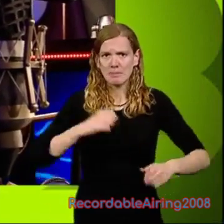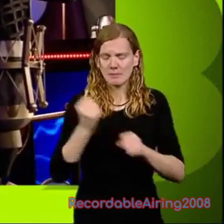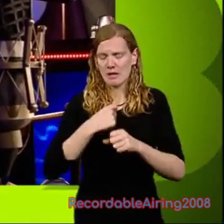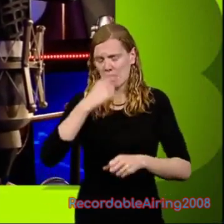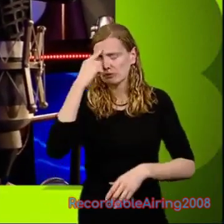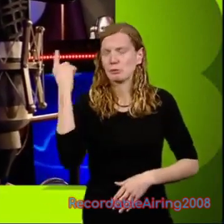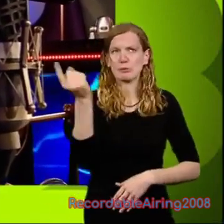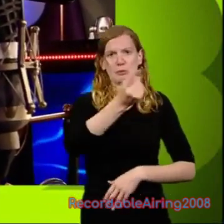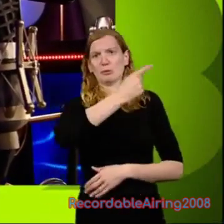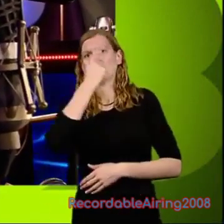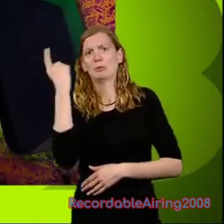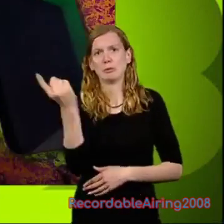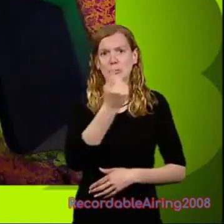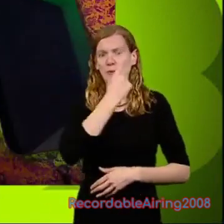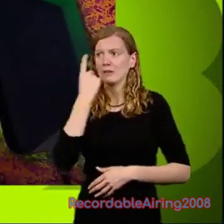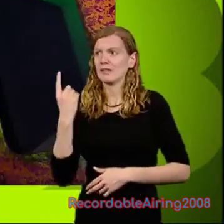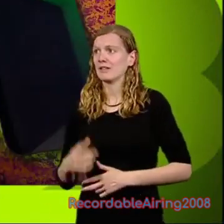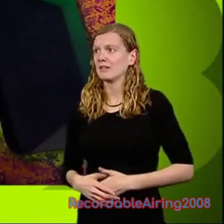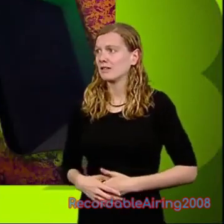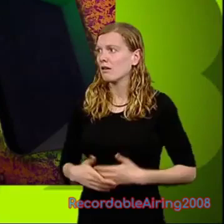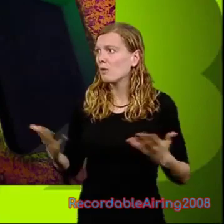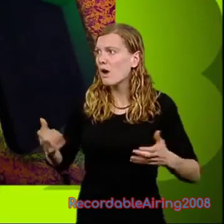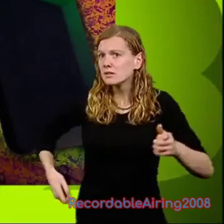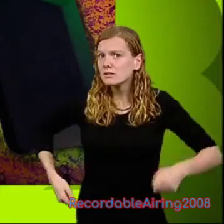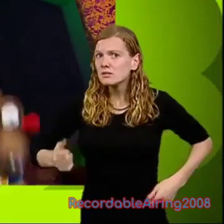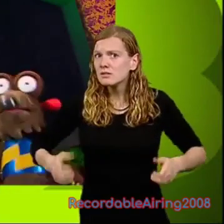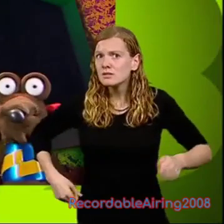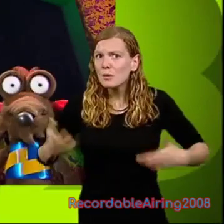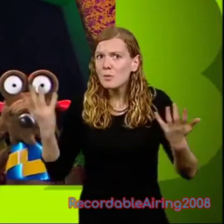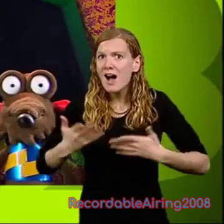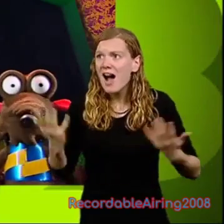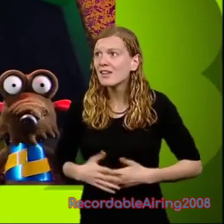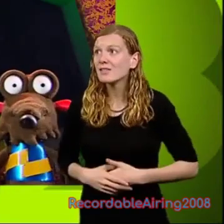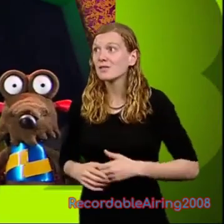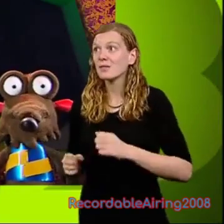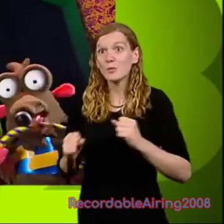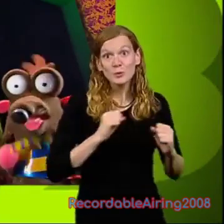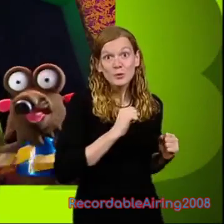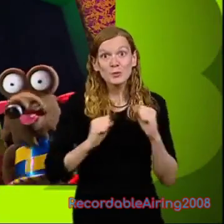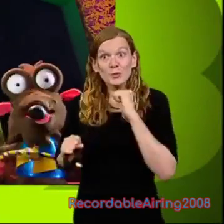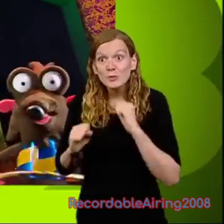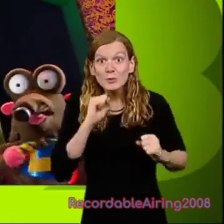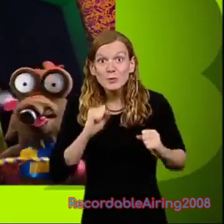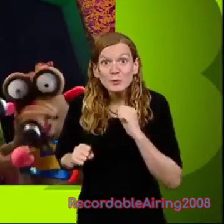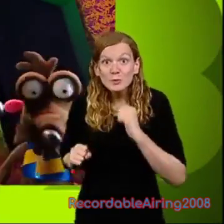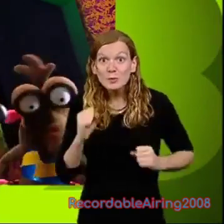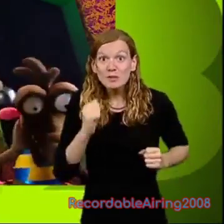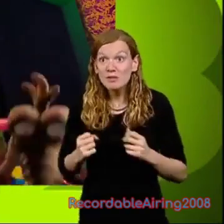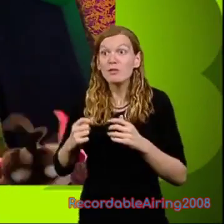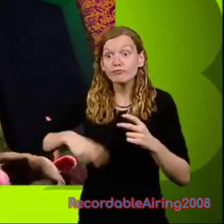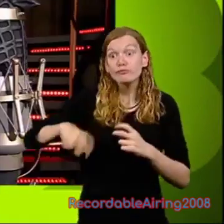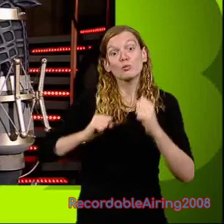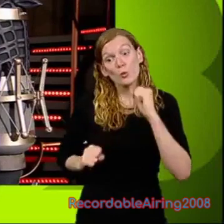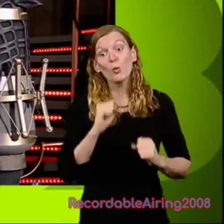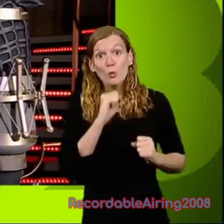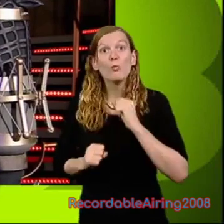spin too. Captain DJ, where's your spine? Twirl around and you'll be fine. No, if I twirl around,